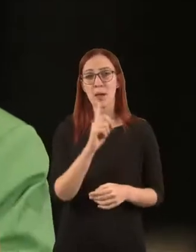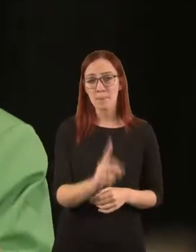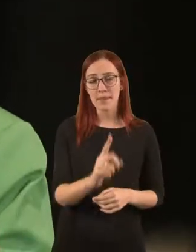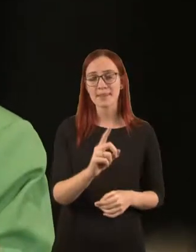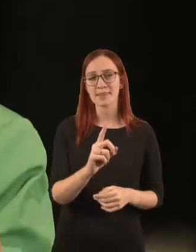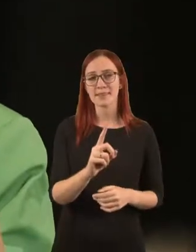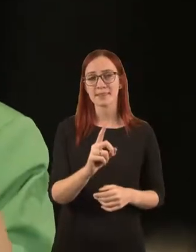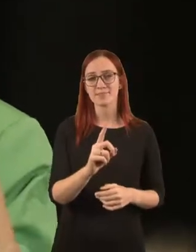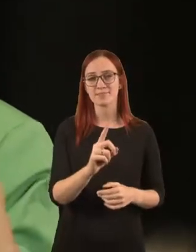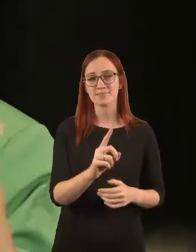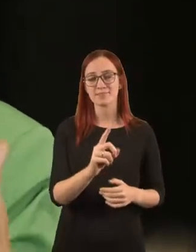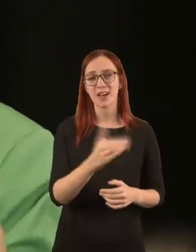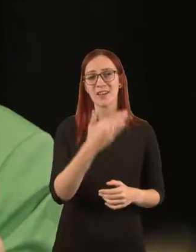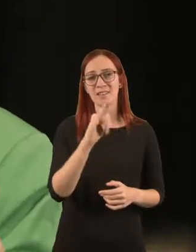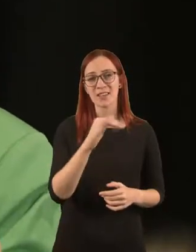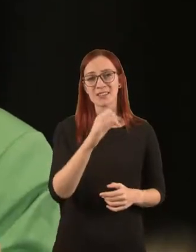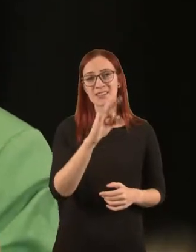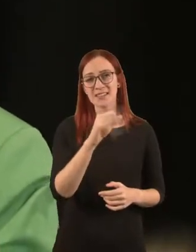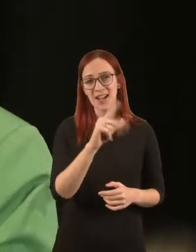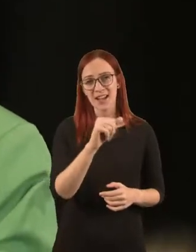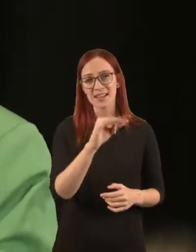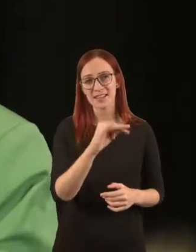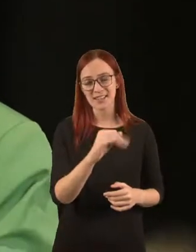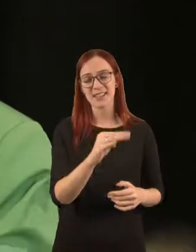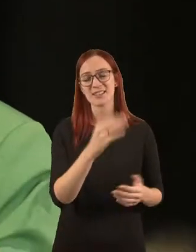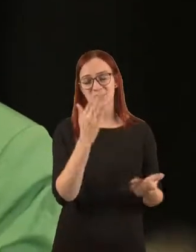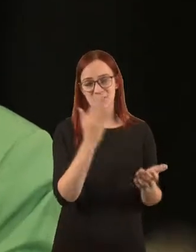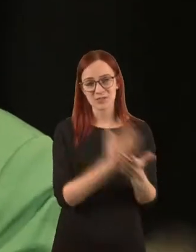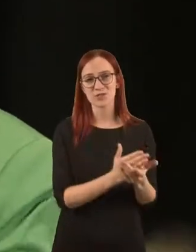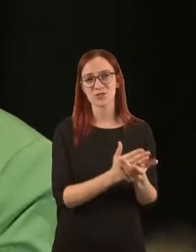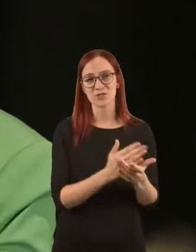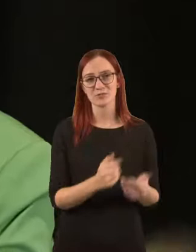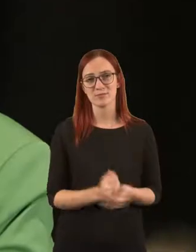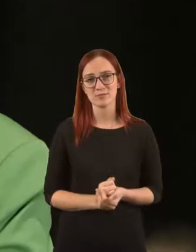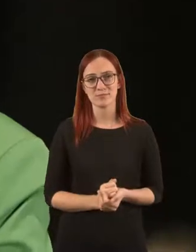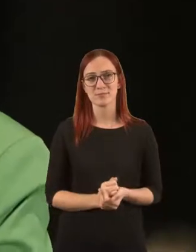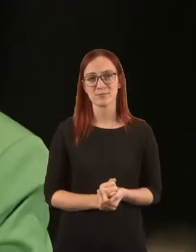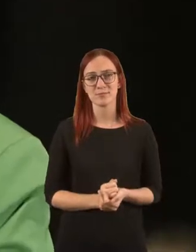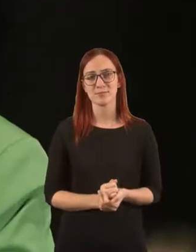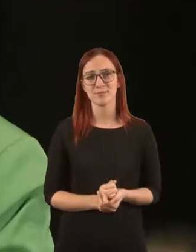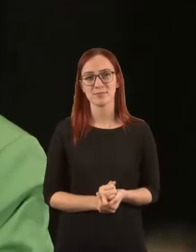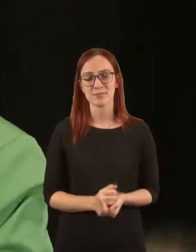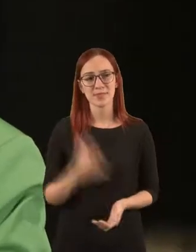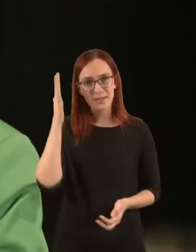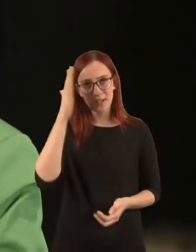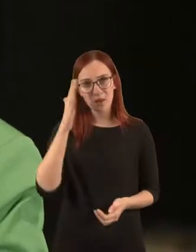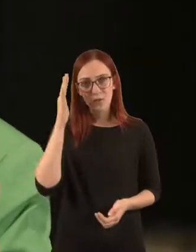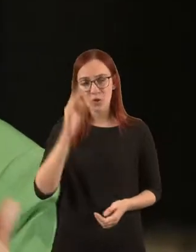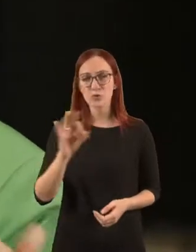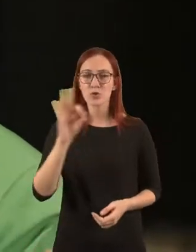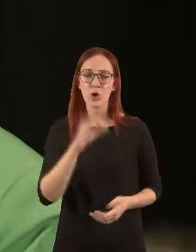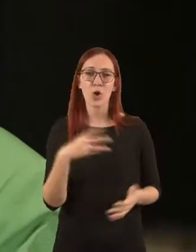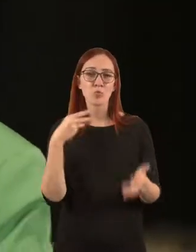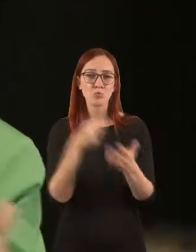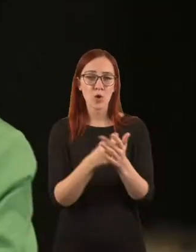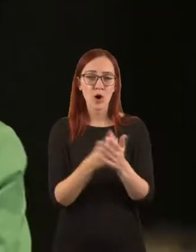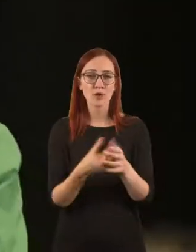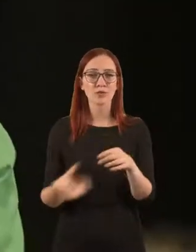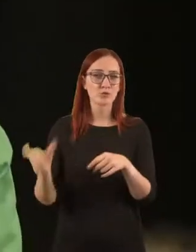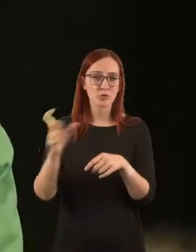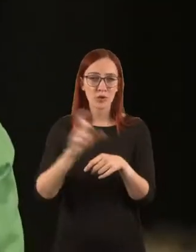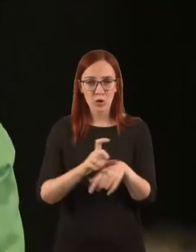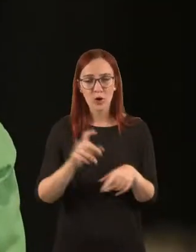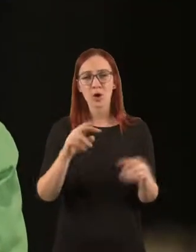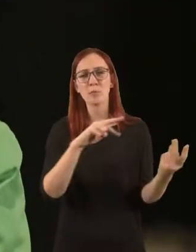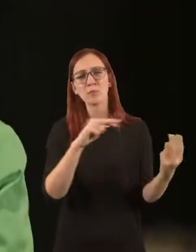not fiscal. Their purpose is to change people's behavior, but of